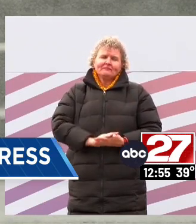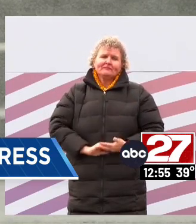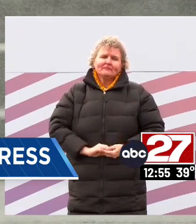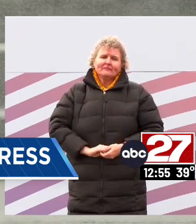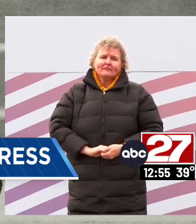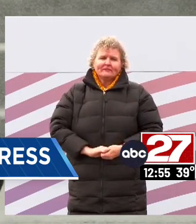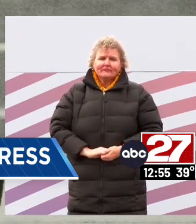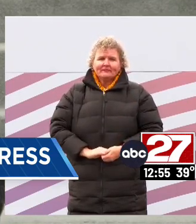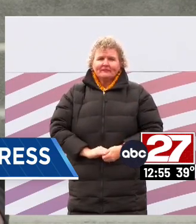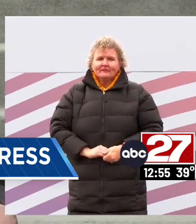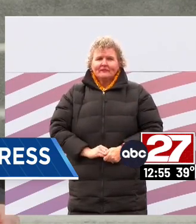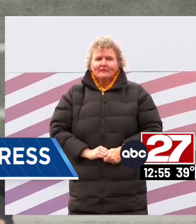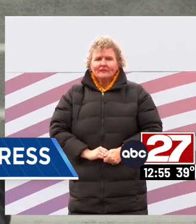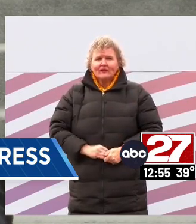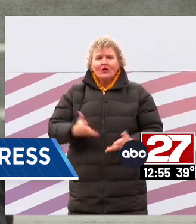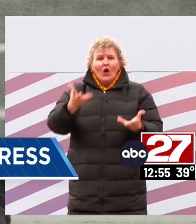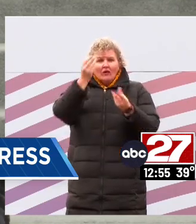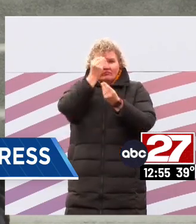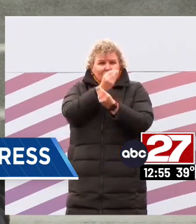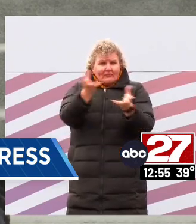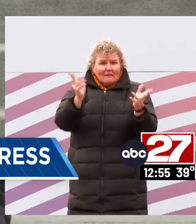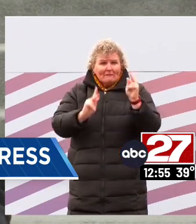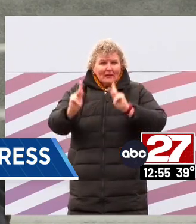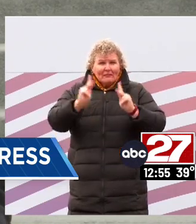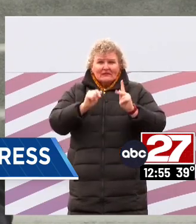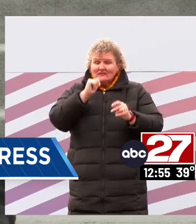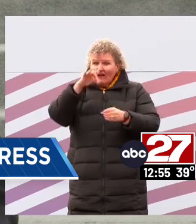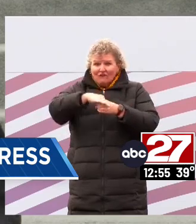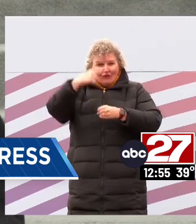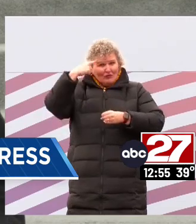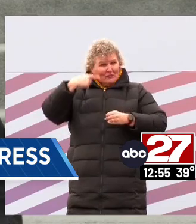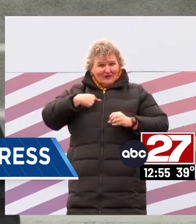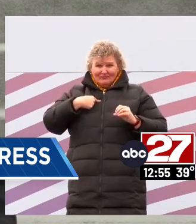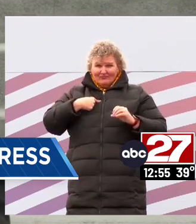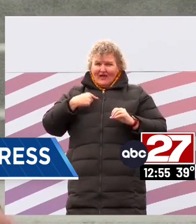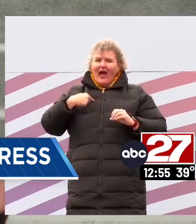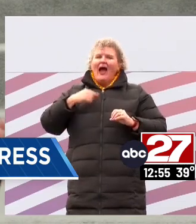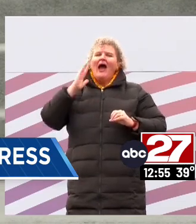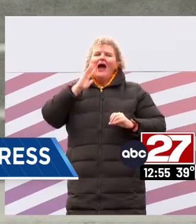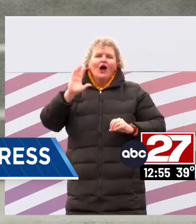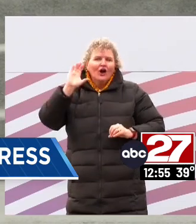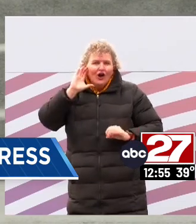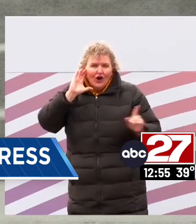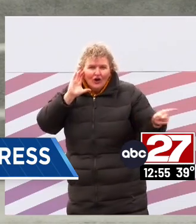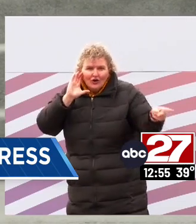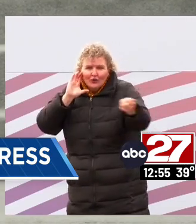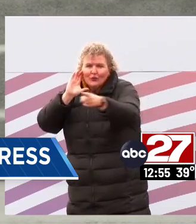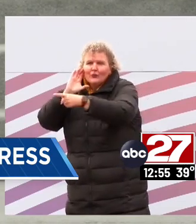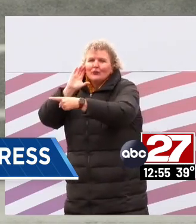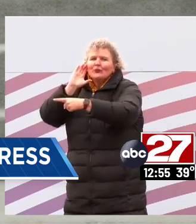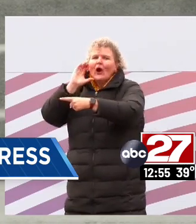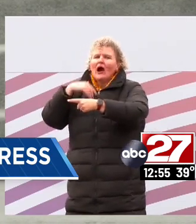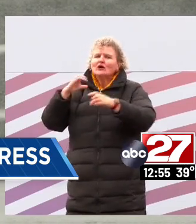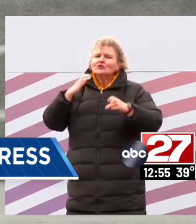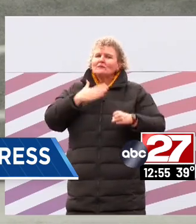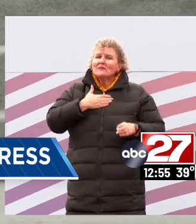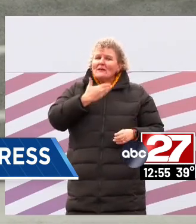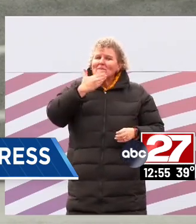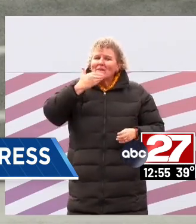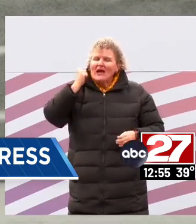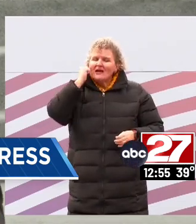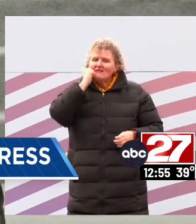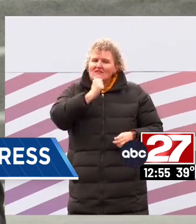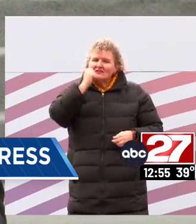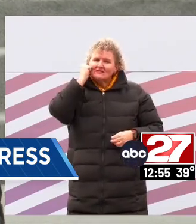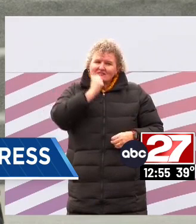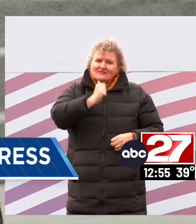And to those who didn't cast a vote for me, I heard you too. And I will do my best every day to be